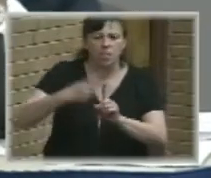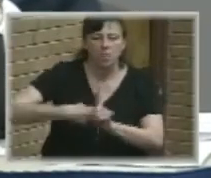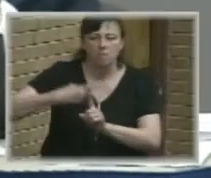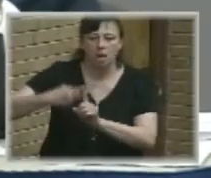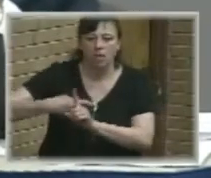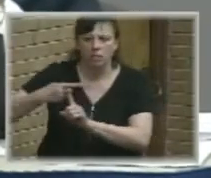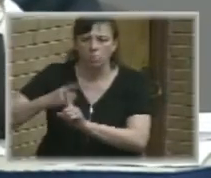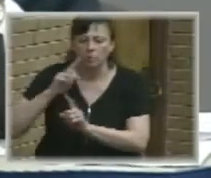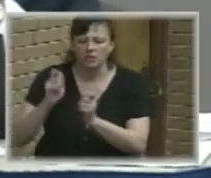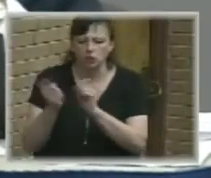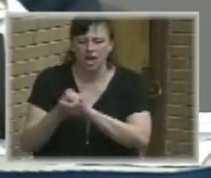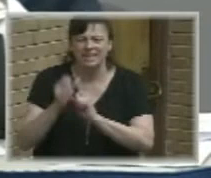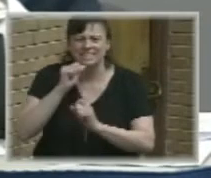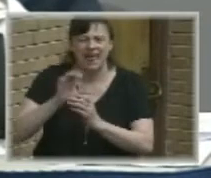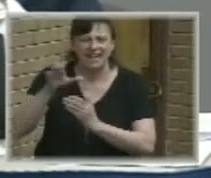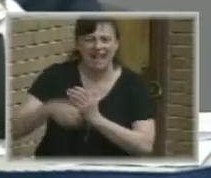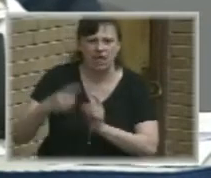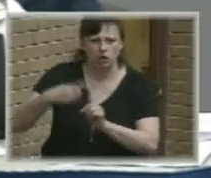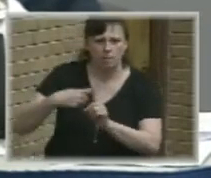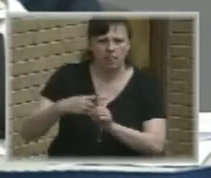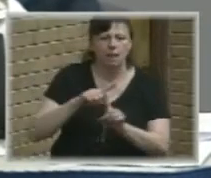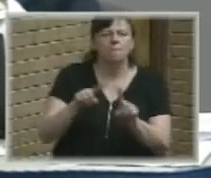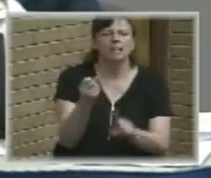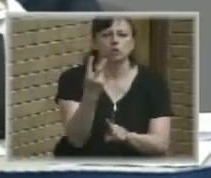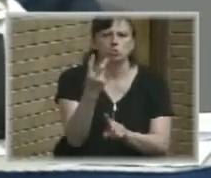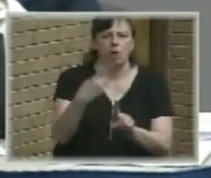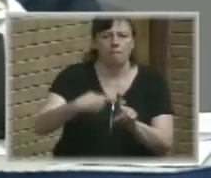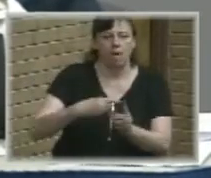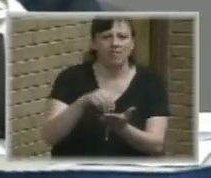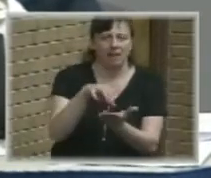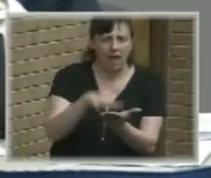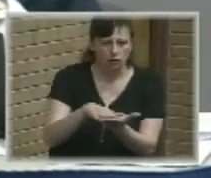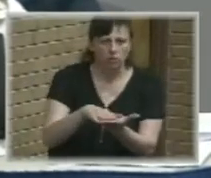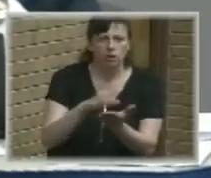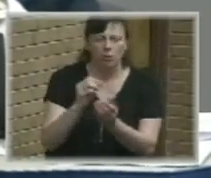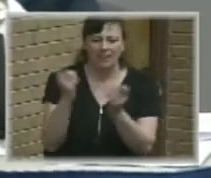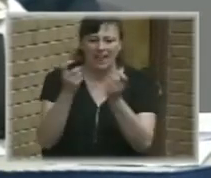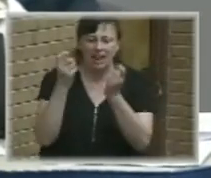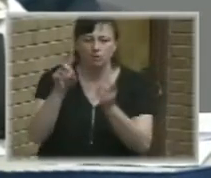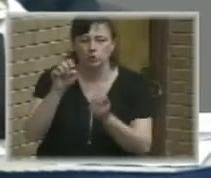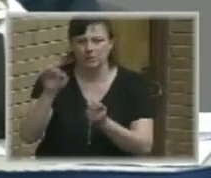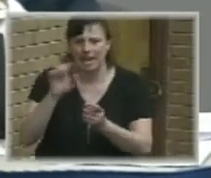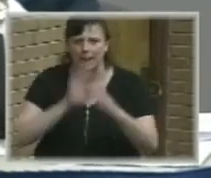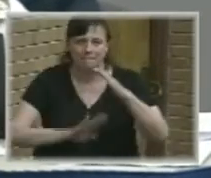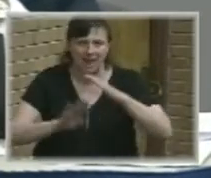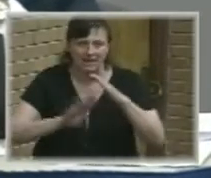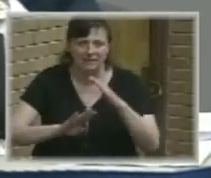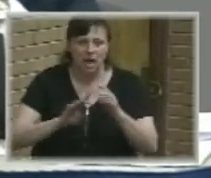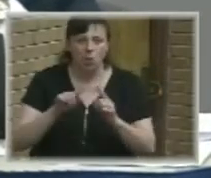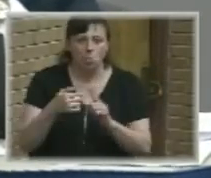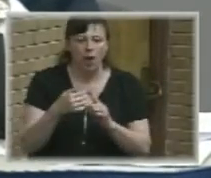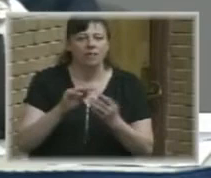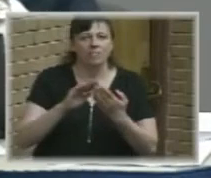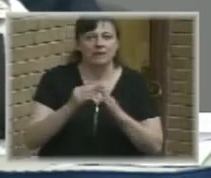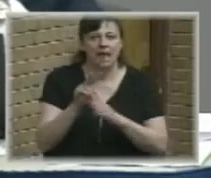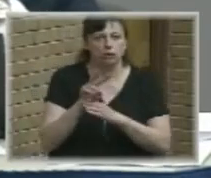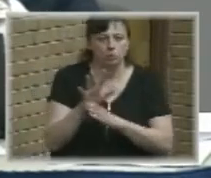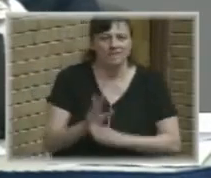It's not a calendar month. It's an anniversary. It's a 12-month contract with an anniversary date based on when the supervisor signs the